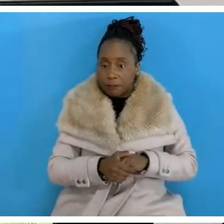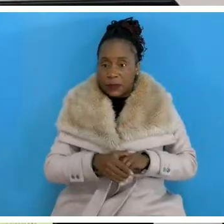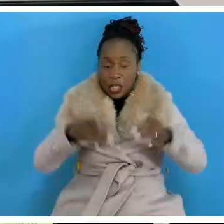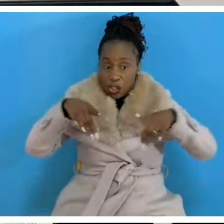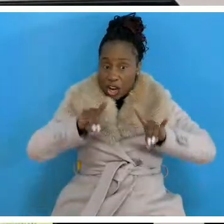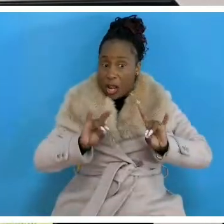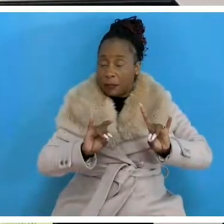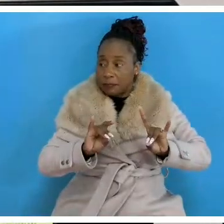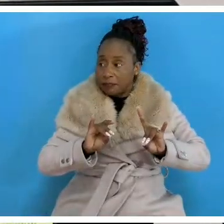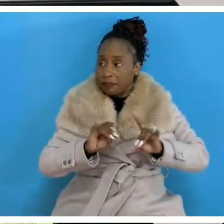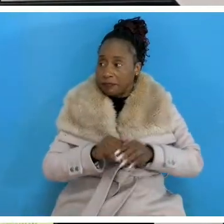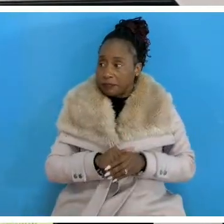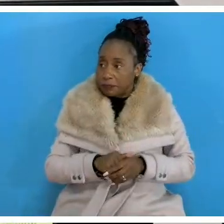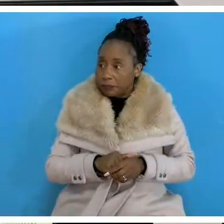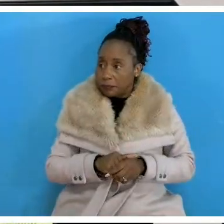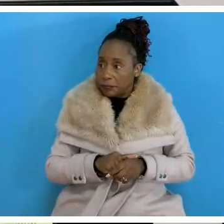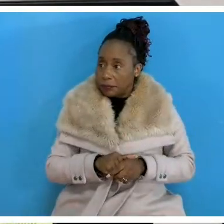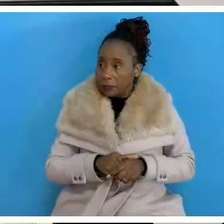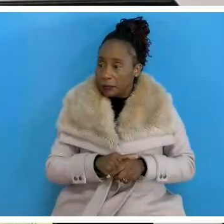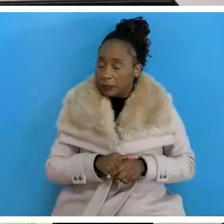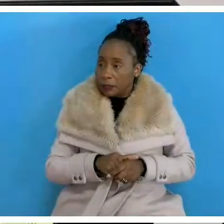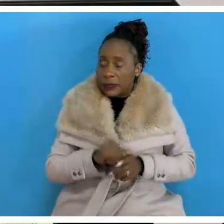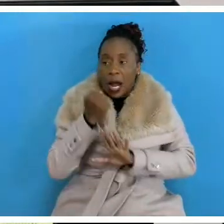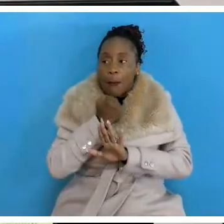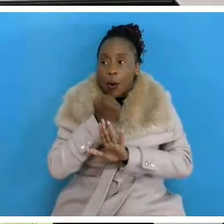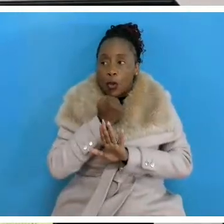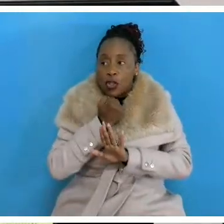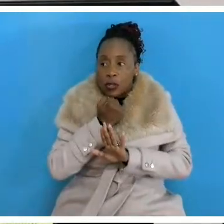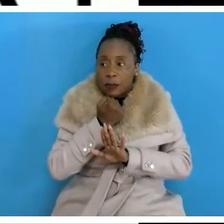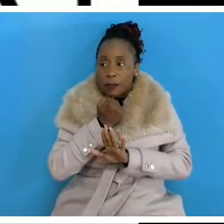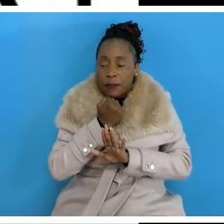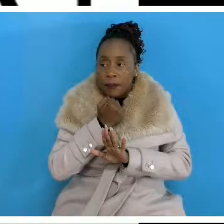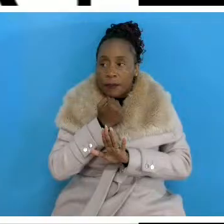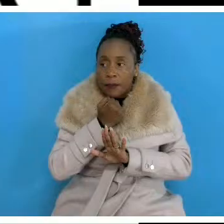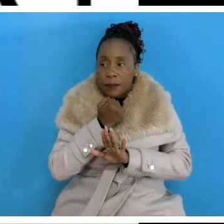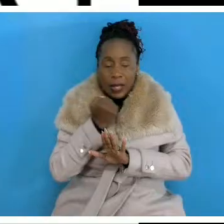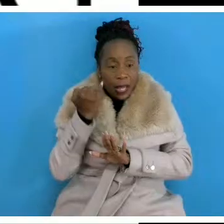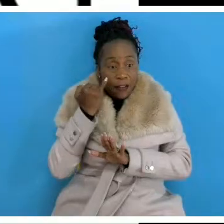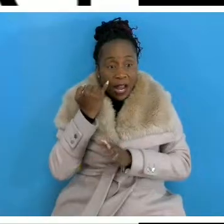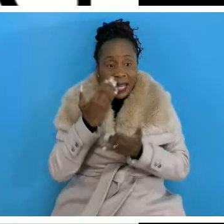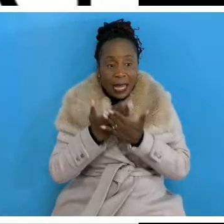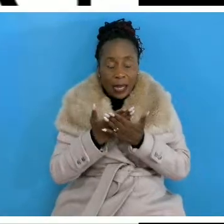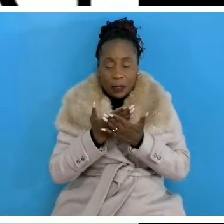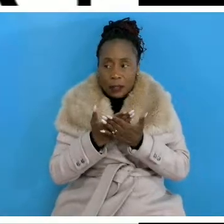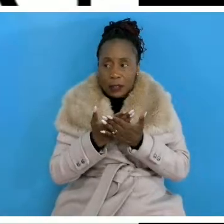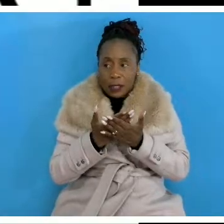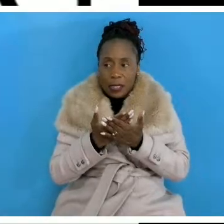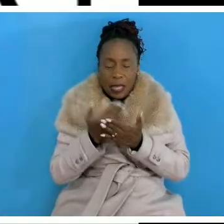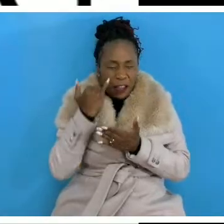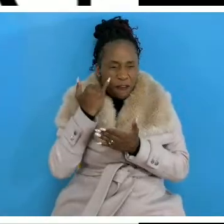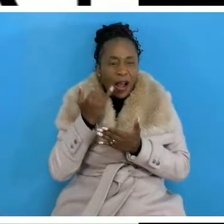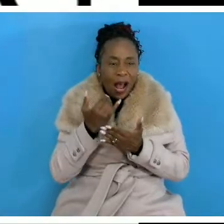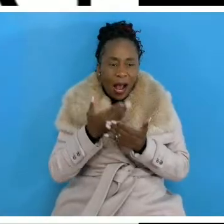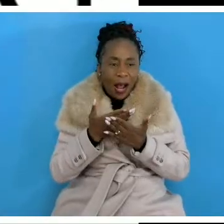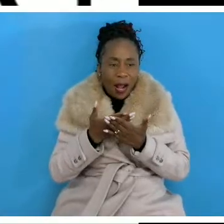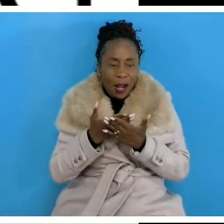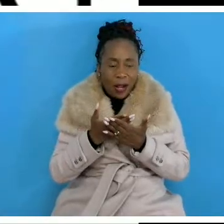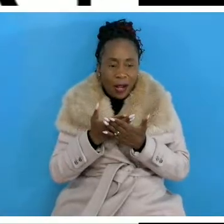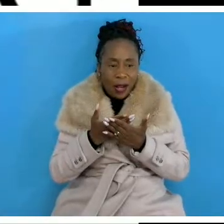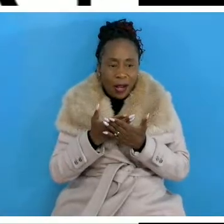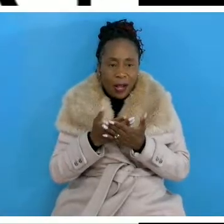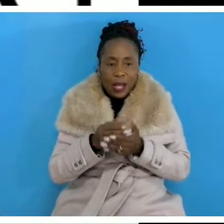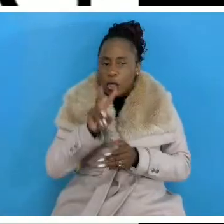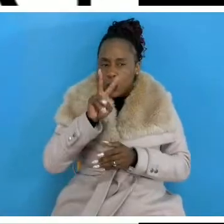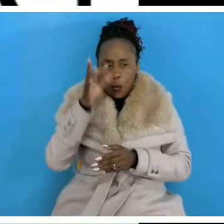Chair. Oh. Apology. Yes. If I may, if I can just have